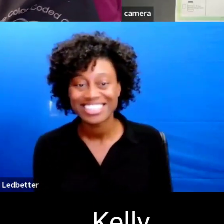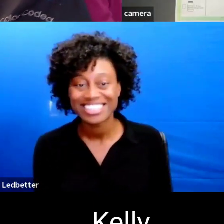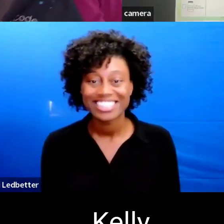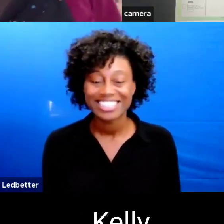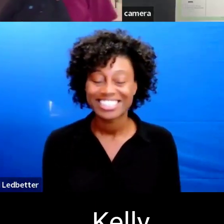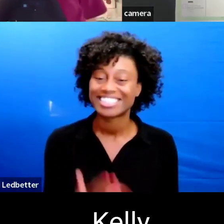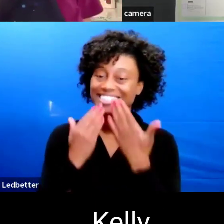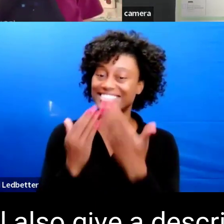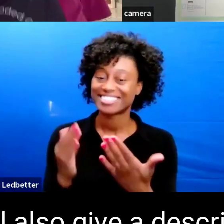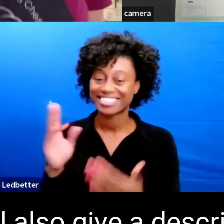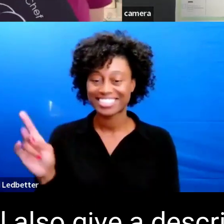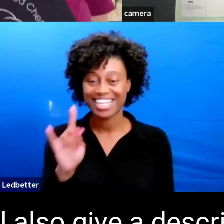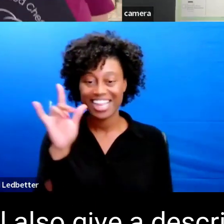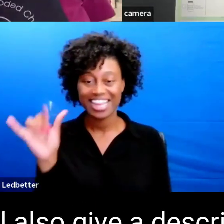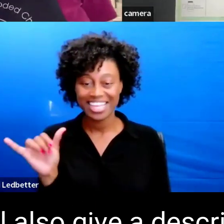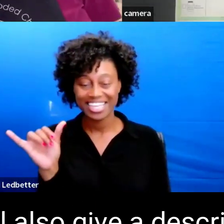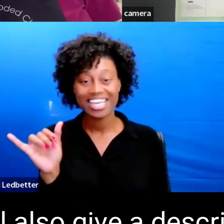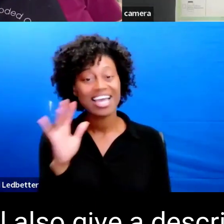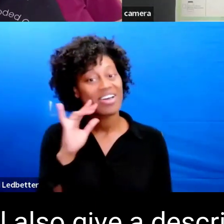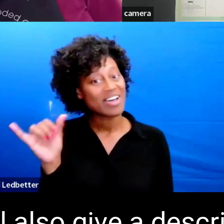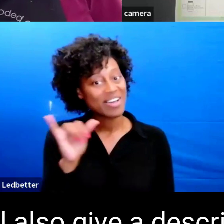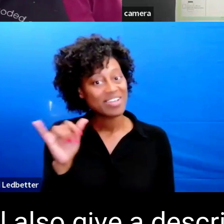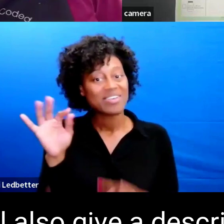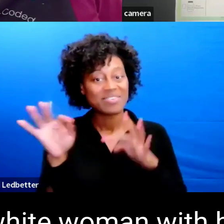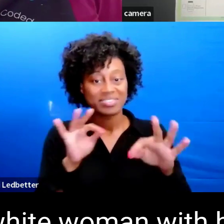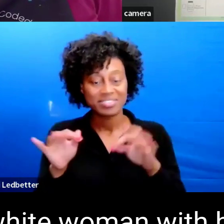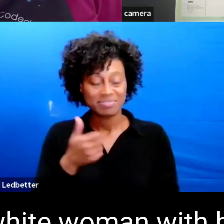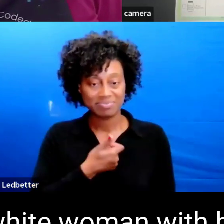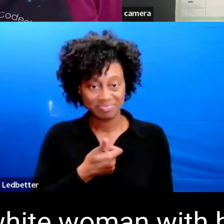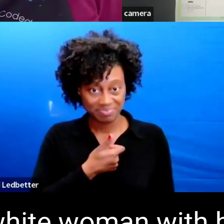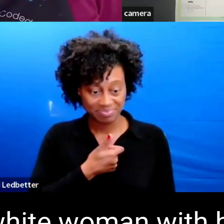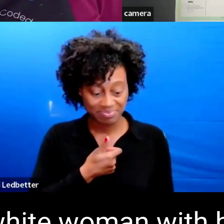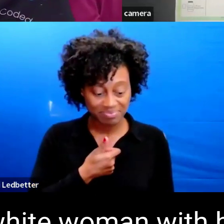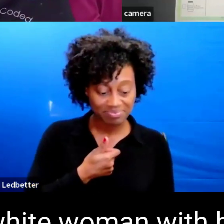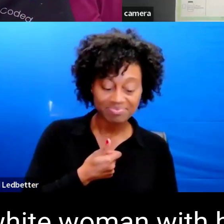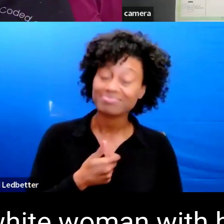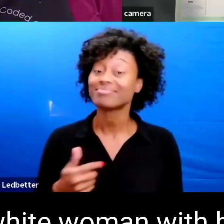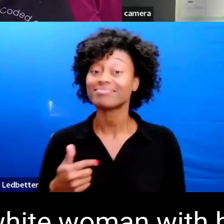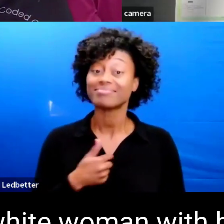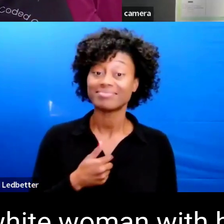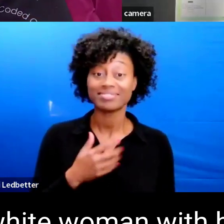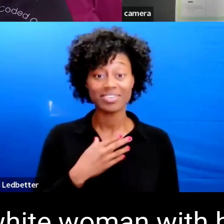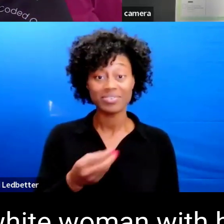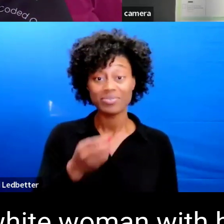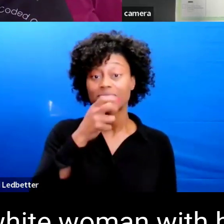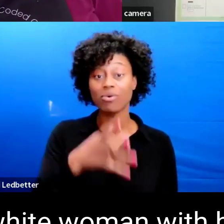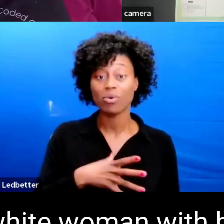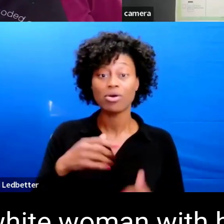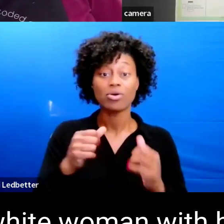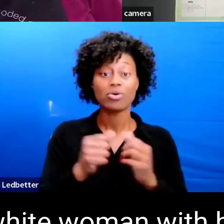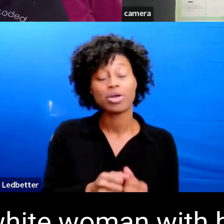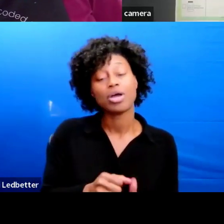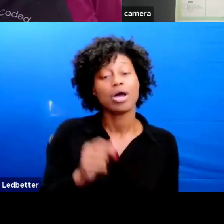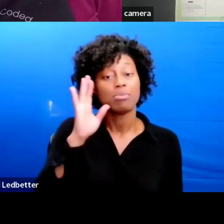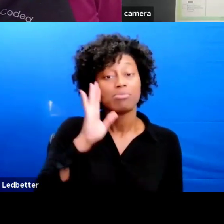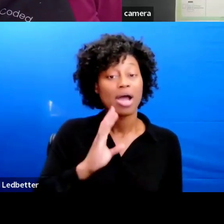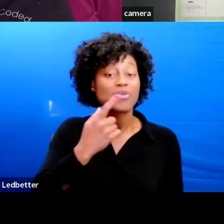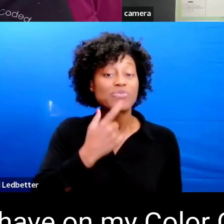Thank you, Kelly. I will also give a description. I am a white woman with brown red